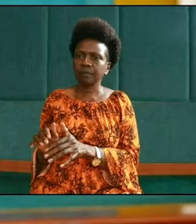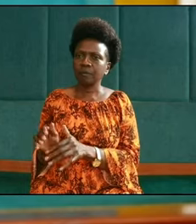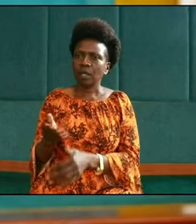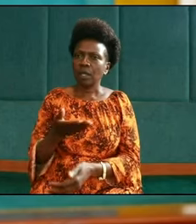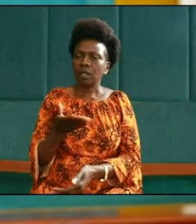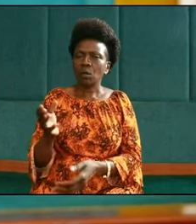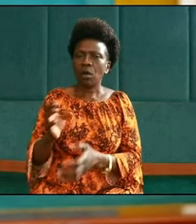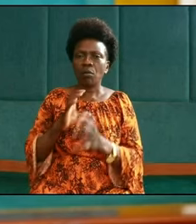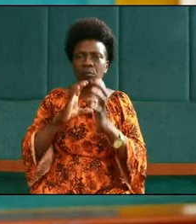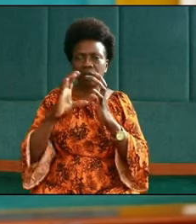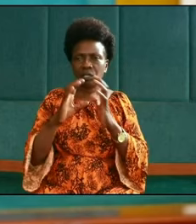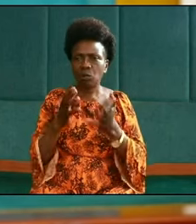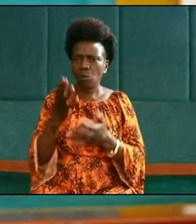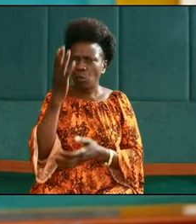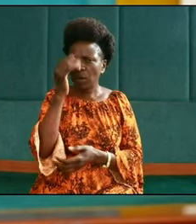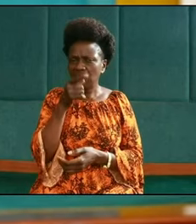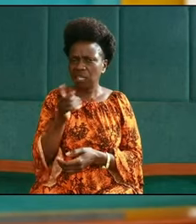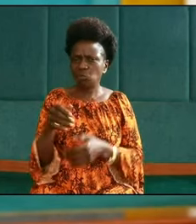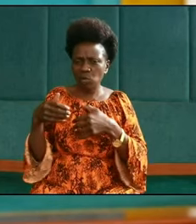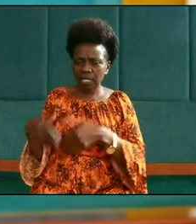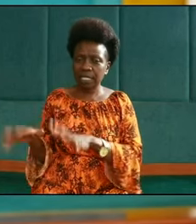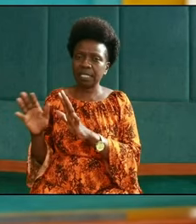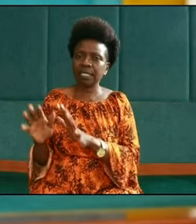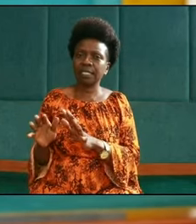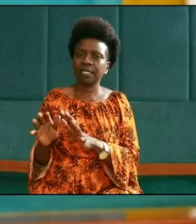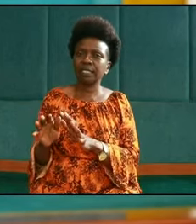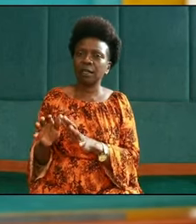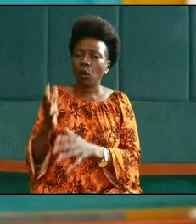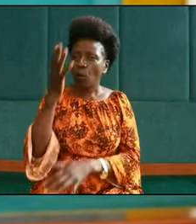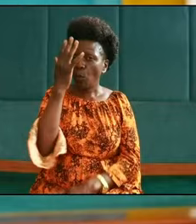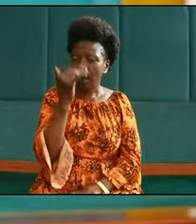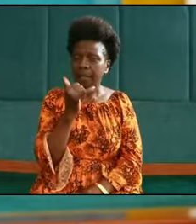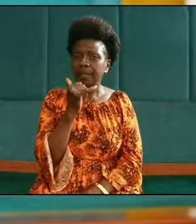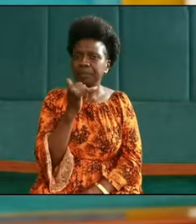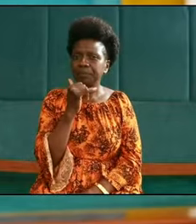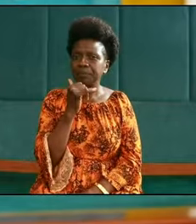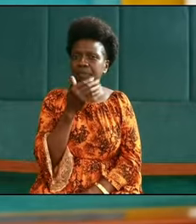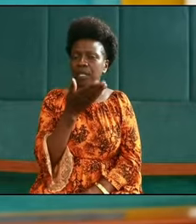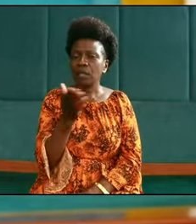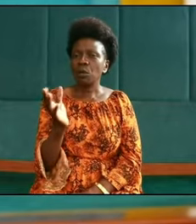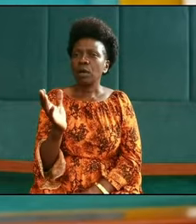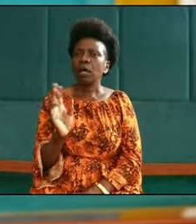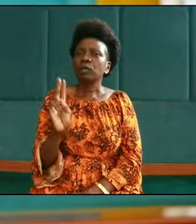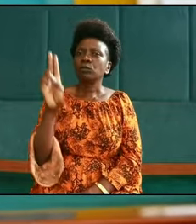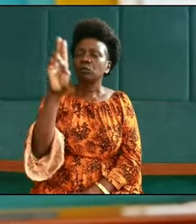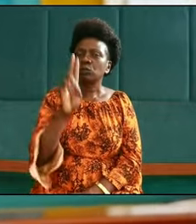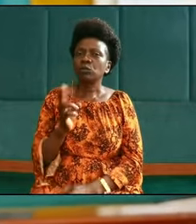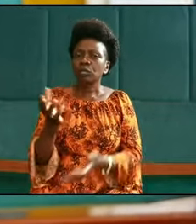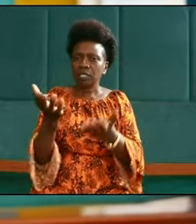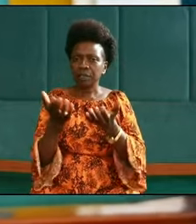there were complaints. Why this waste? Why? They were used to